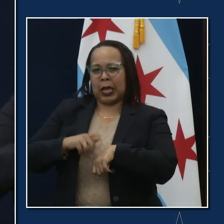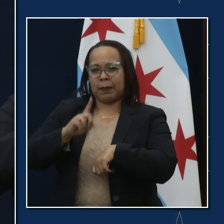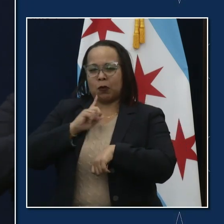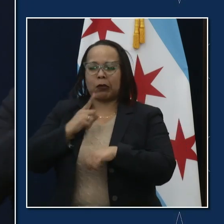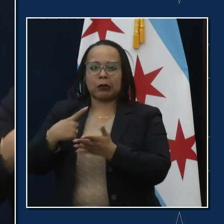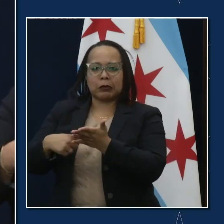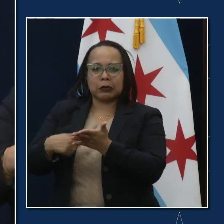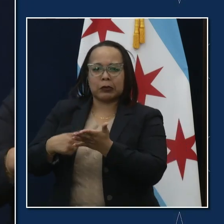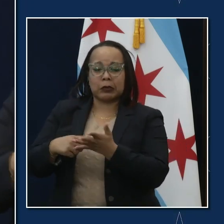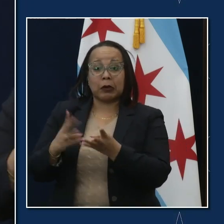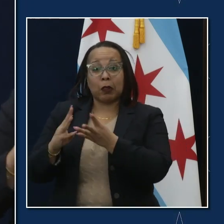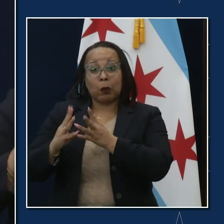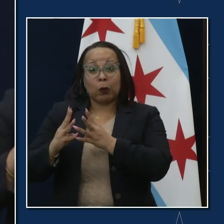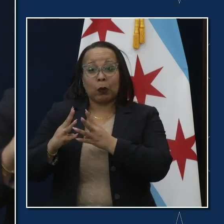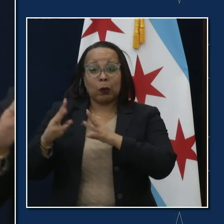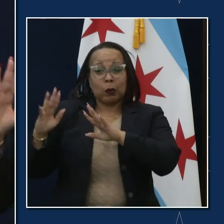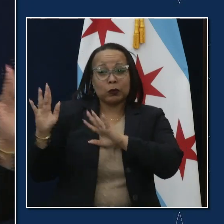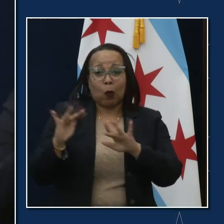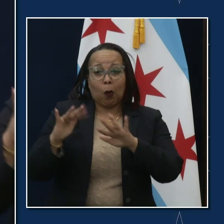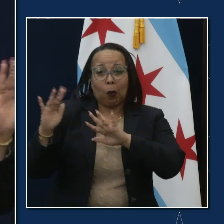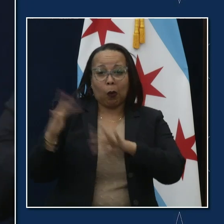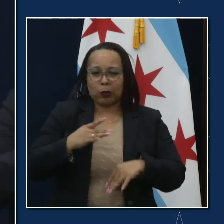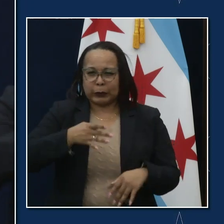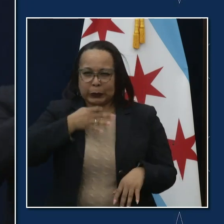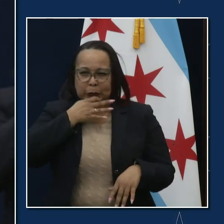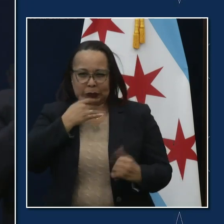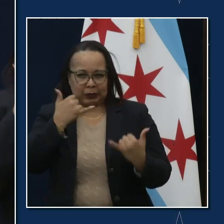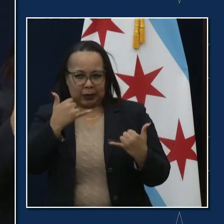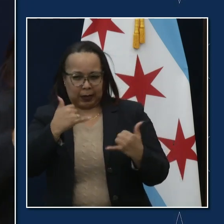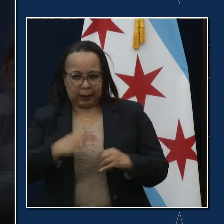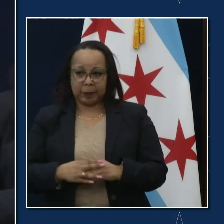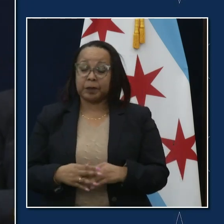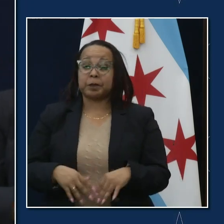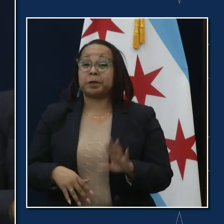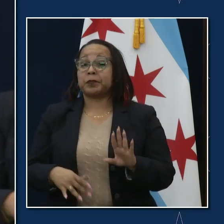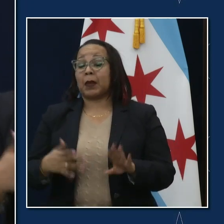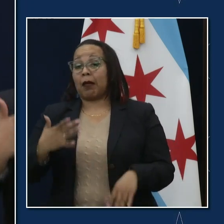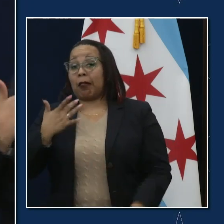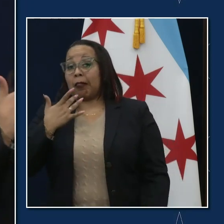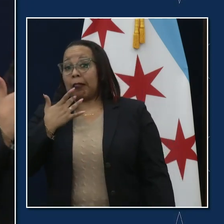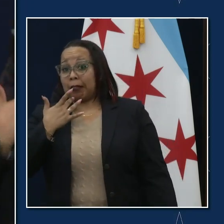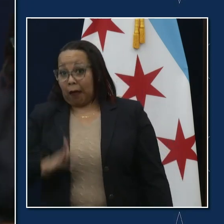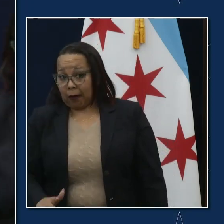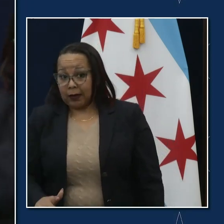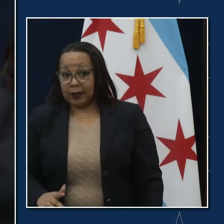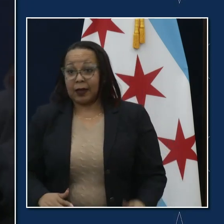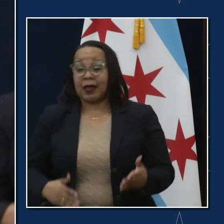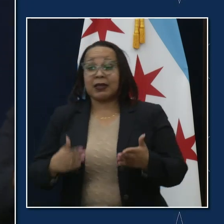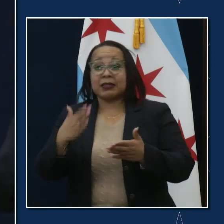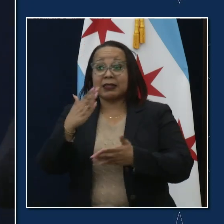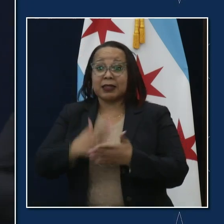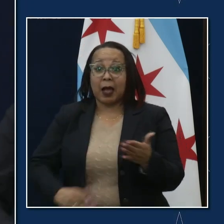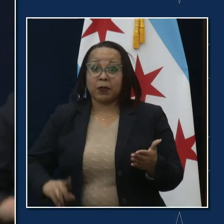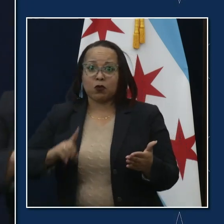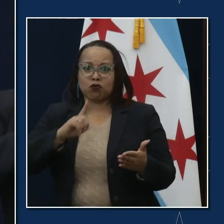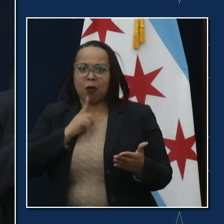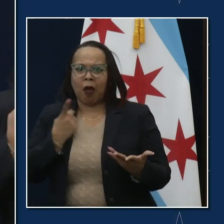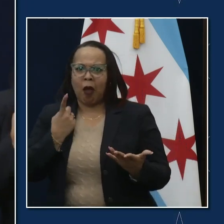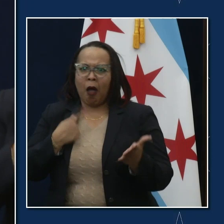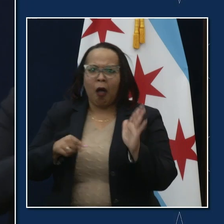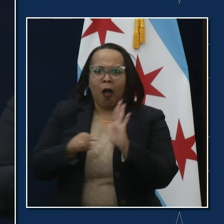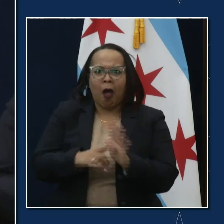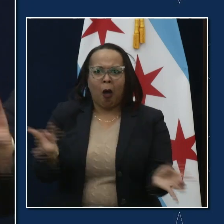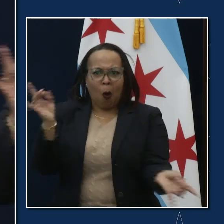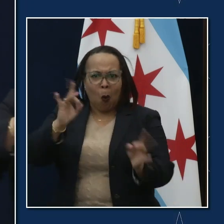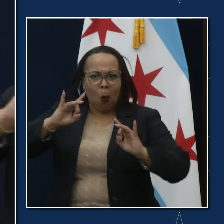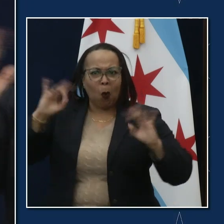about the winter storm that's approaching our city today. Luckily, some of the dire predictions and forecasts that we